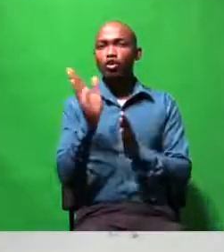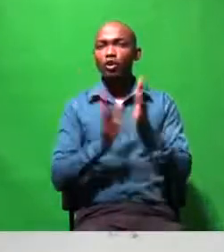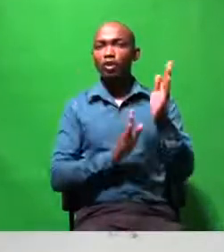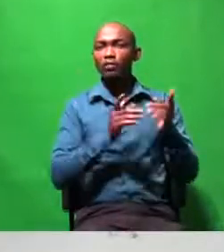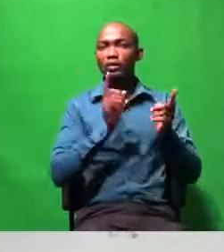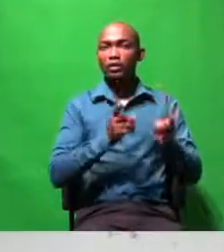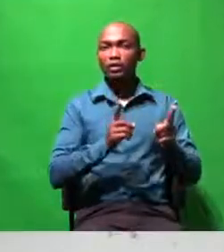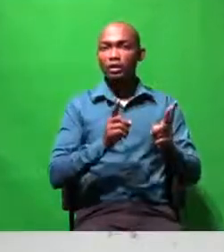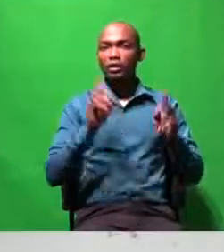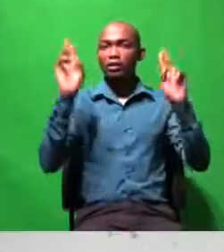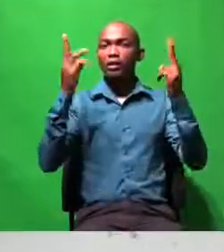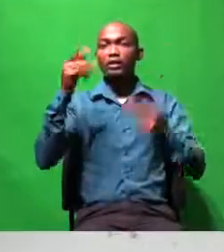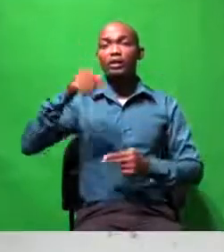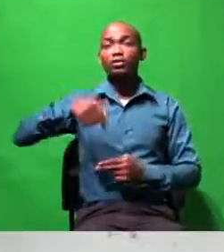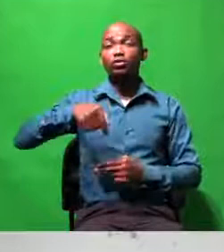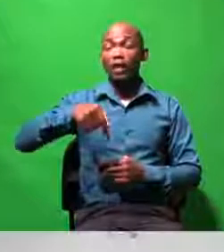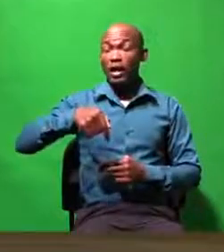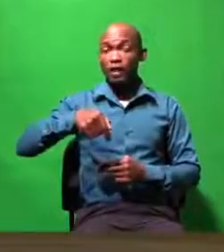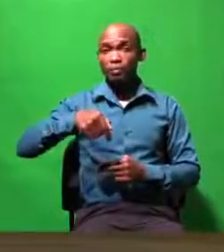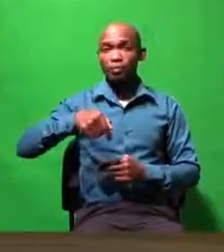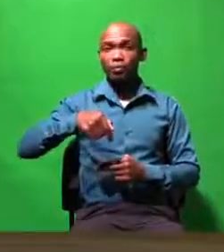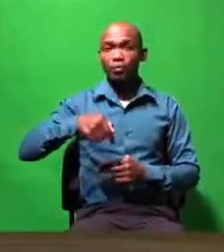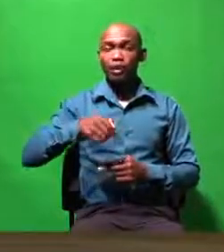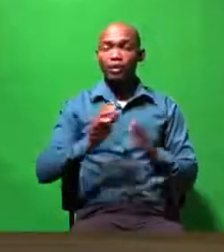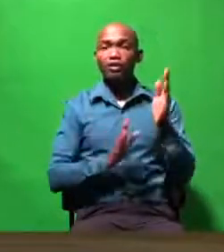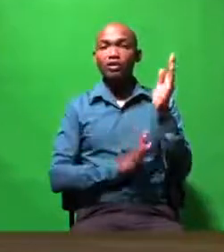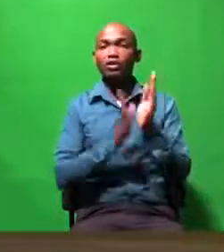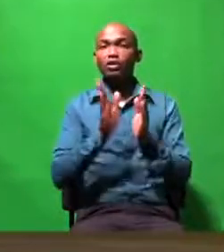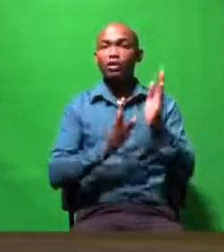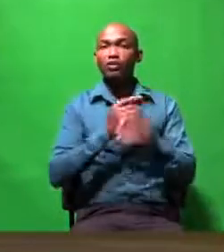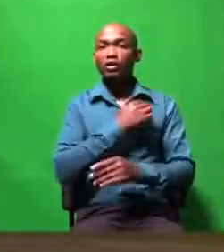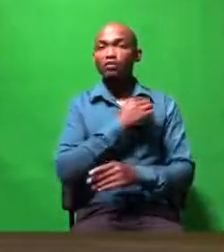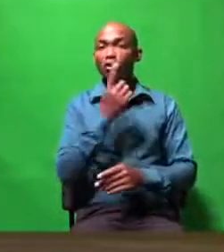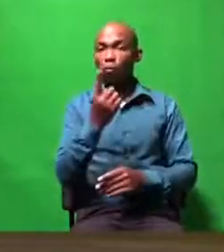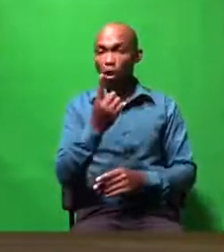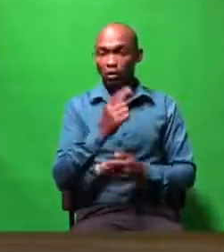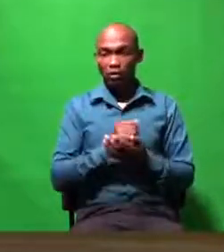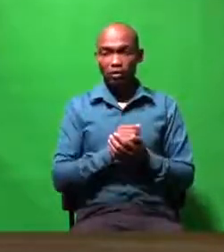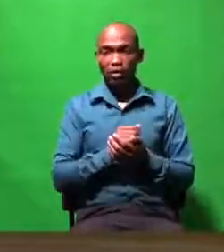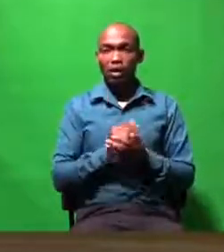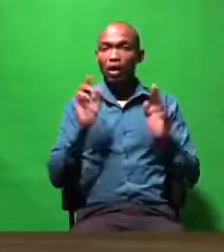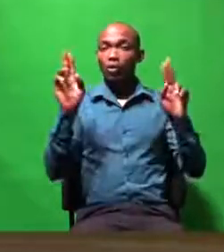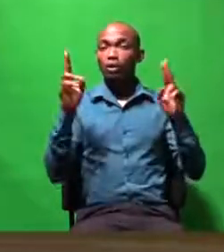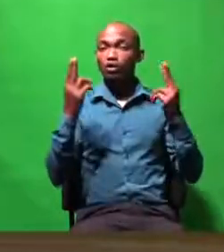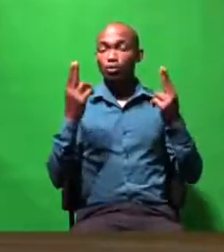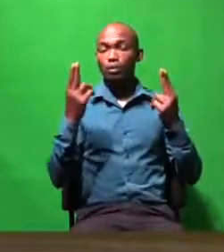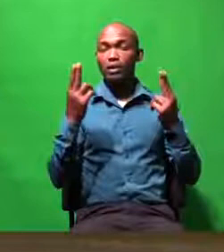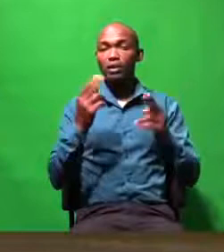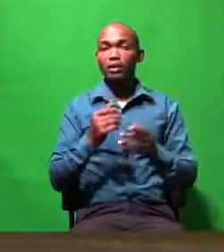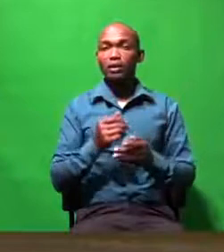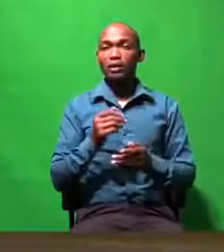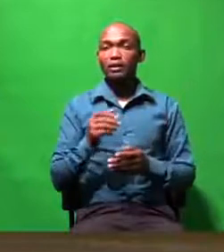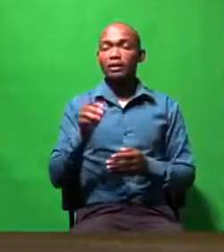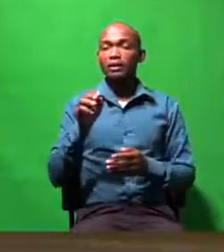Our lesson today is geography in Form 1. Our topic is